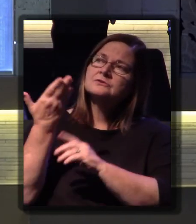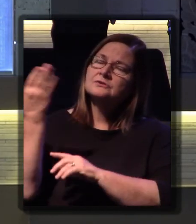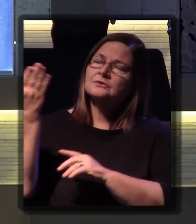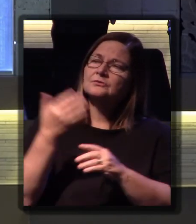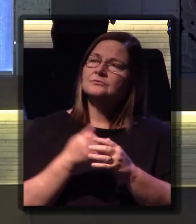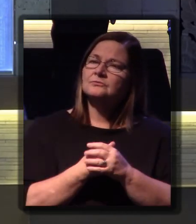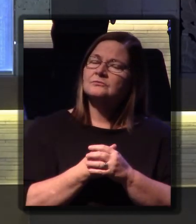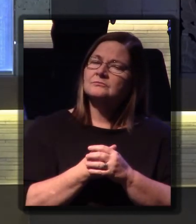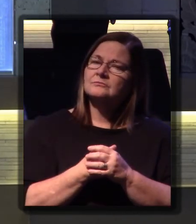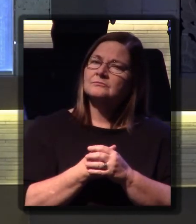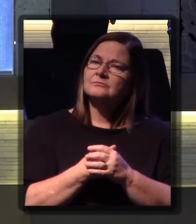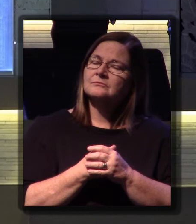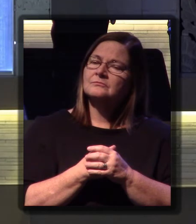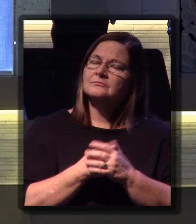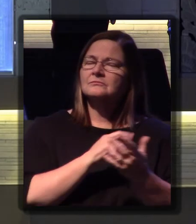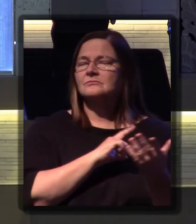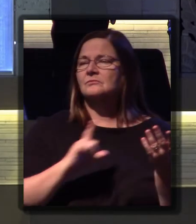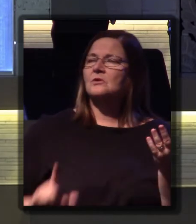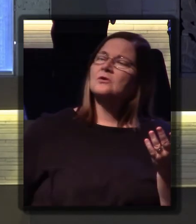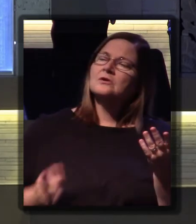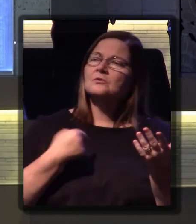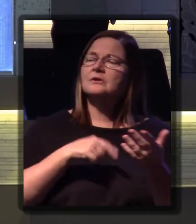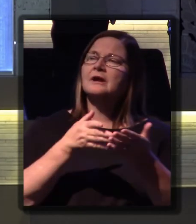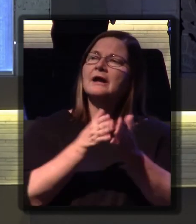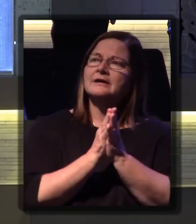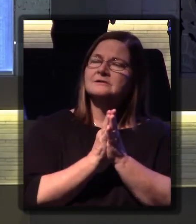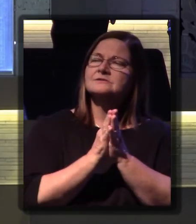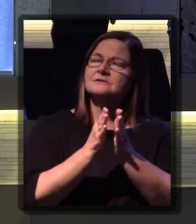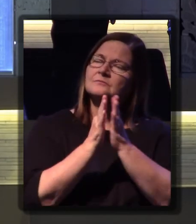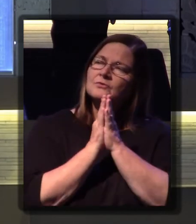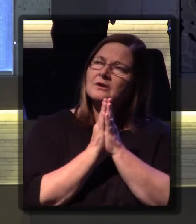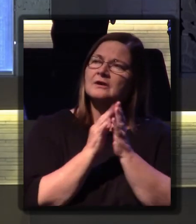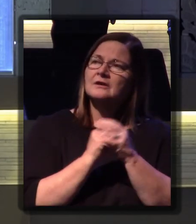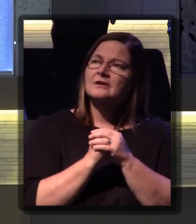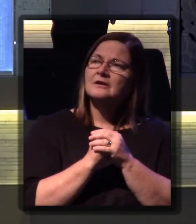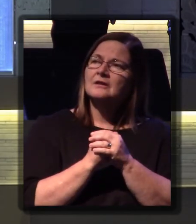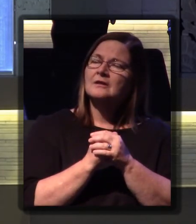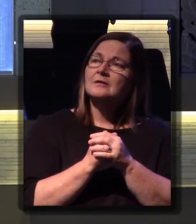May your Holy Spirit work to draw those to you.